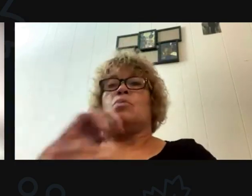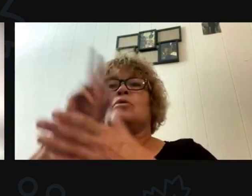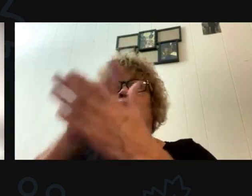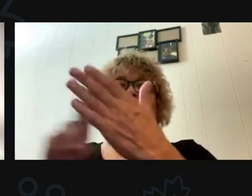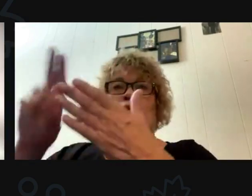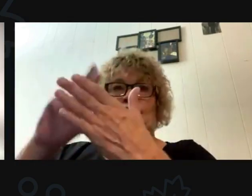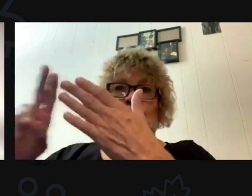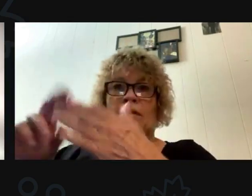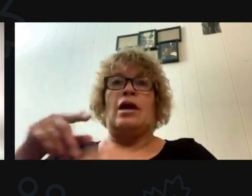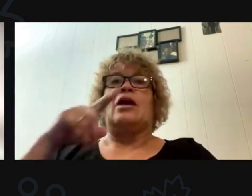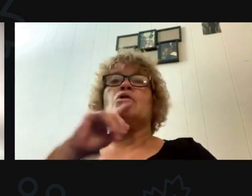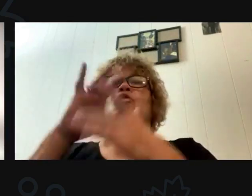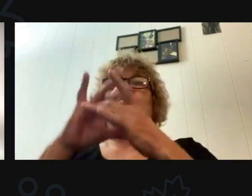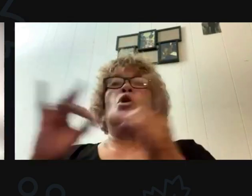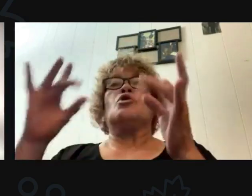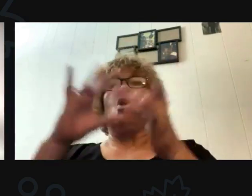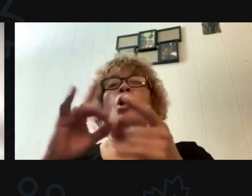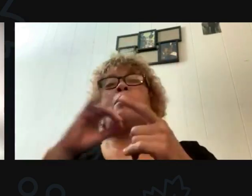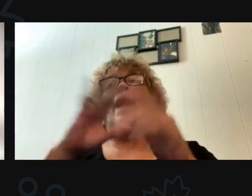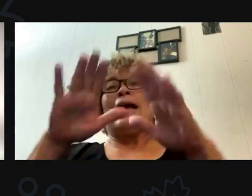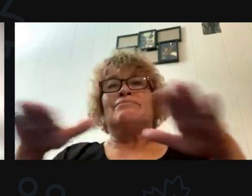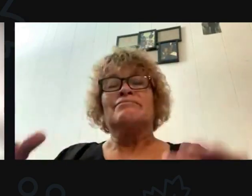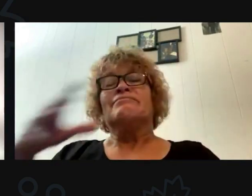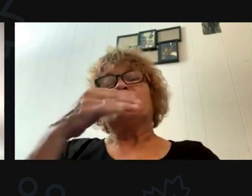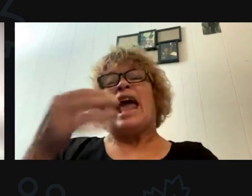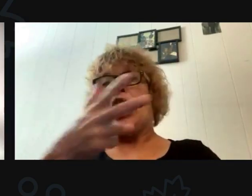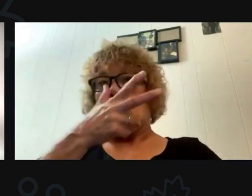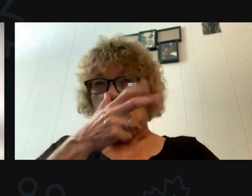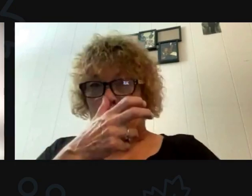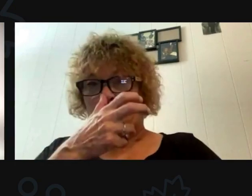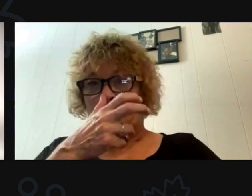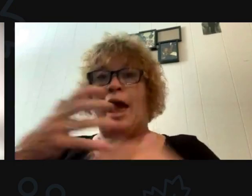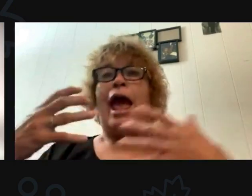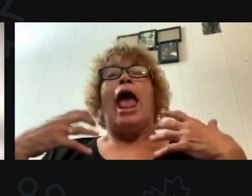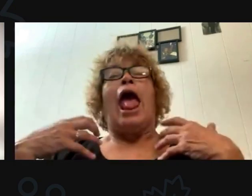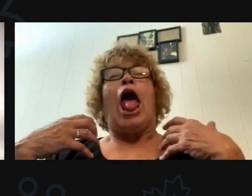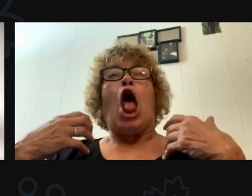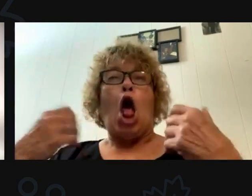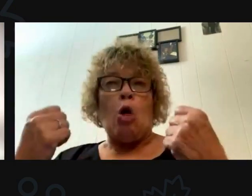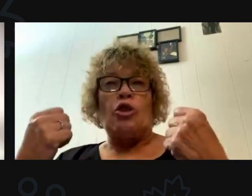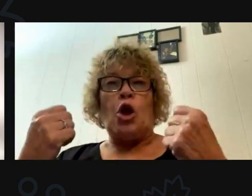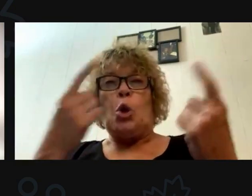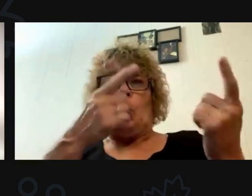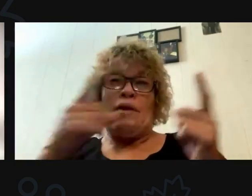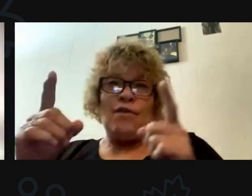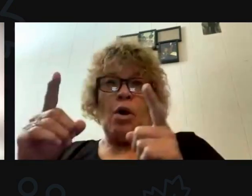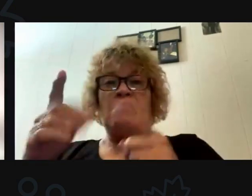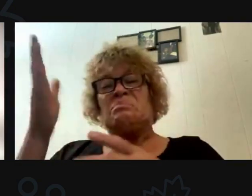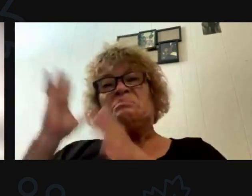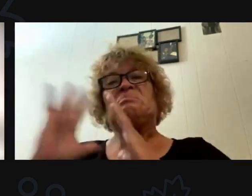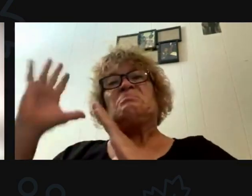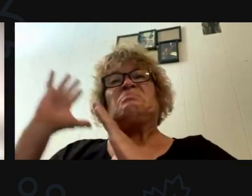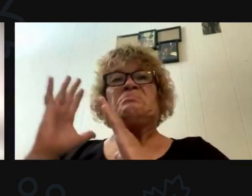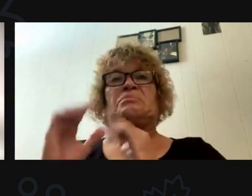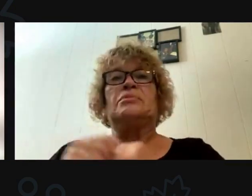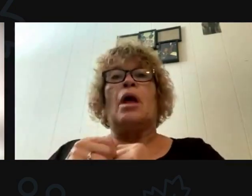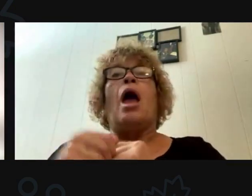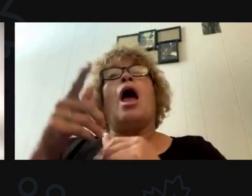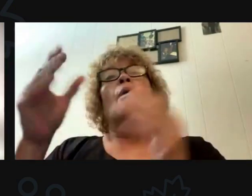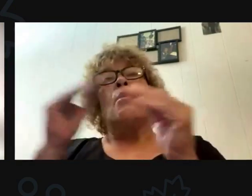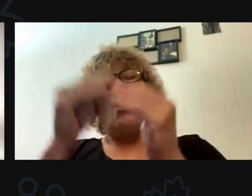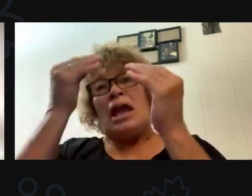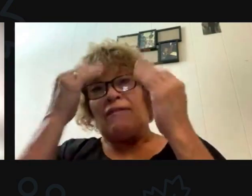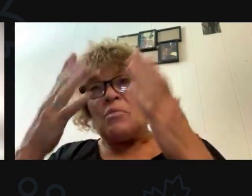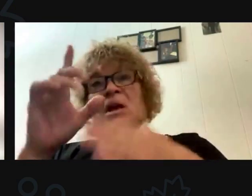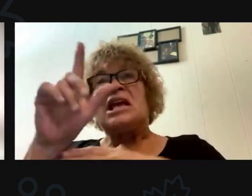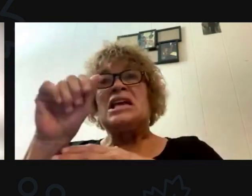titled Kids and Germs, Child Health Reform in the Early 20th Century. For updates and more info on all programs within